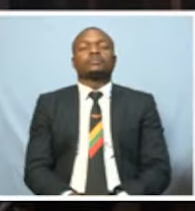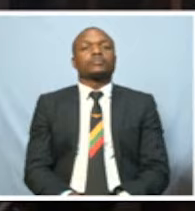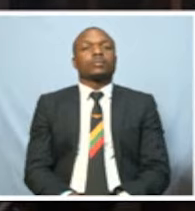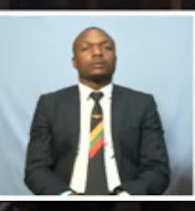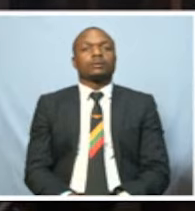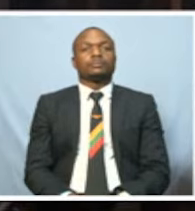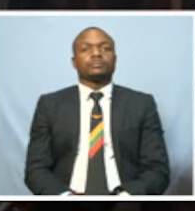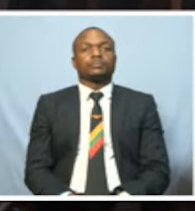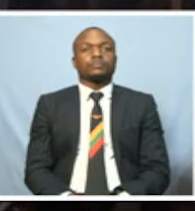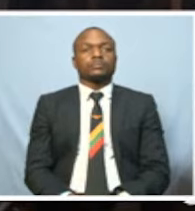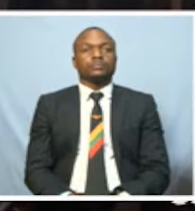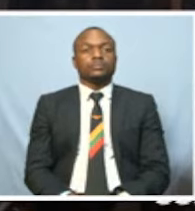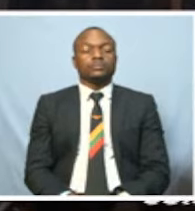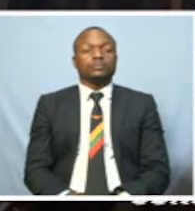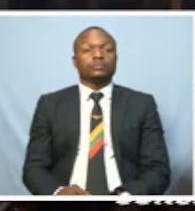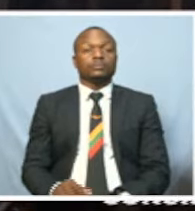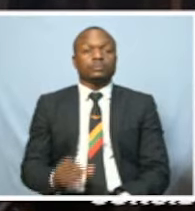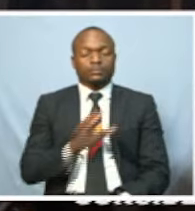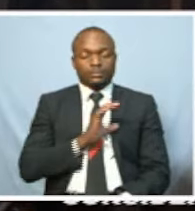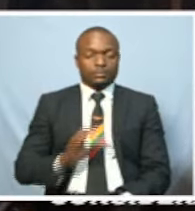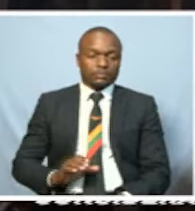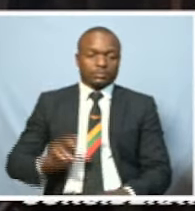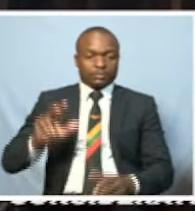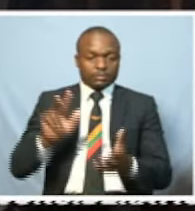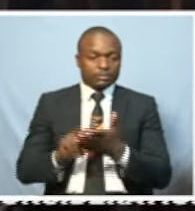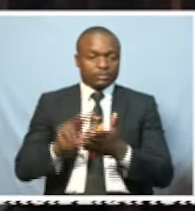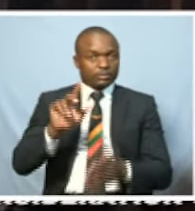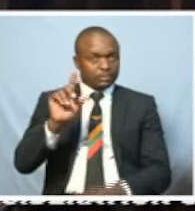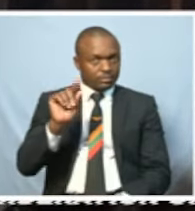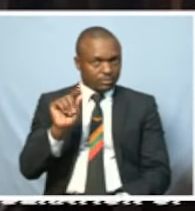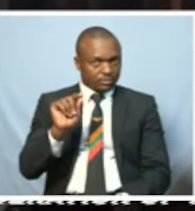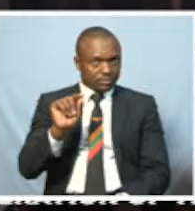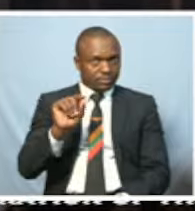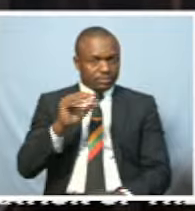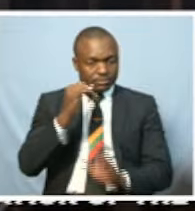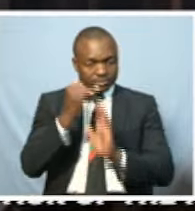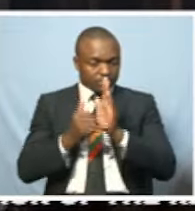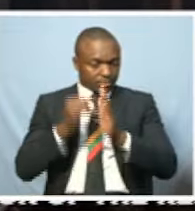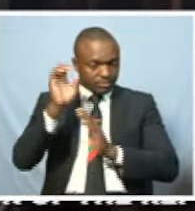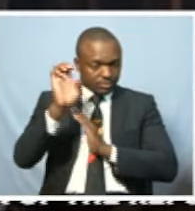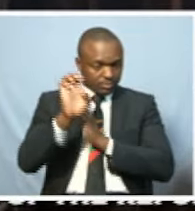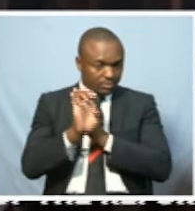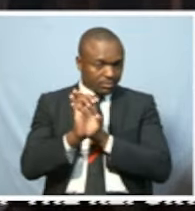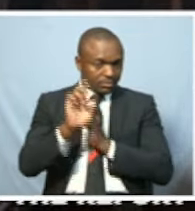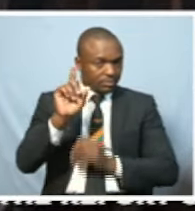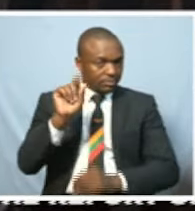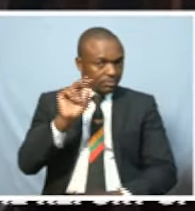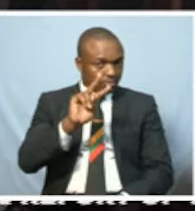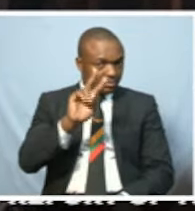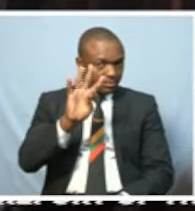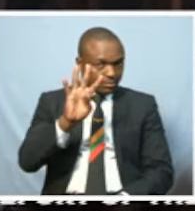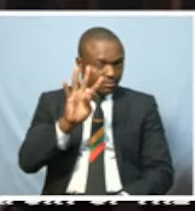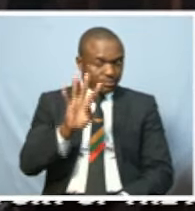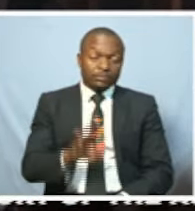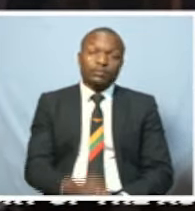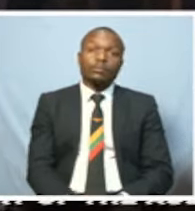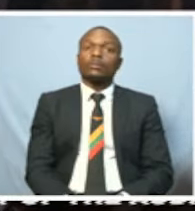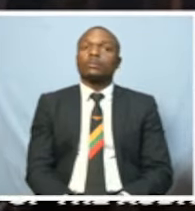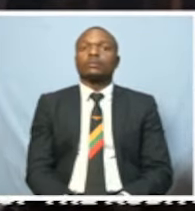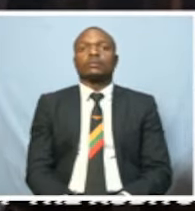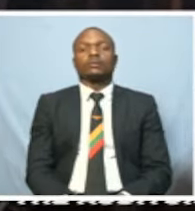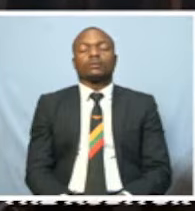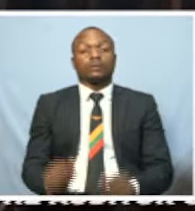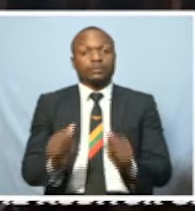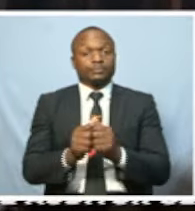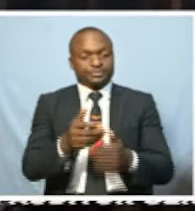and the employer signed on 20th of June in 2024. So with